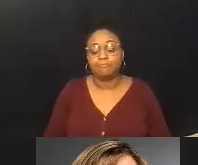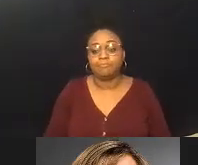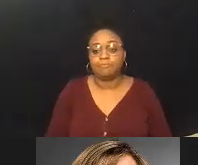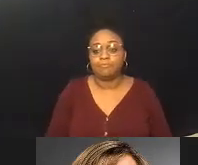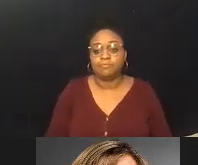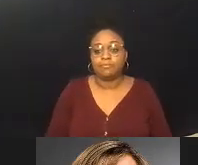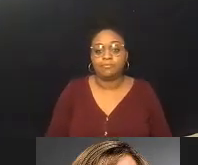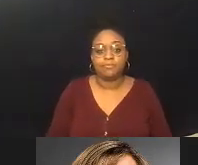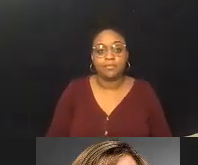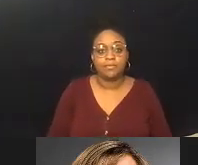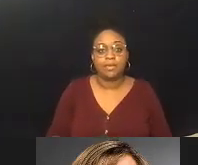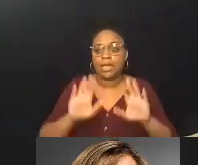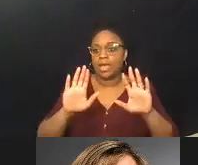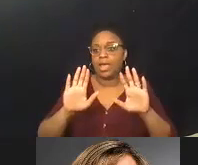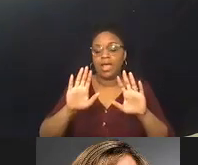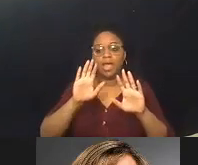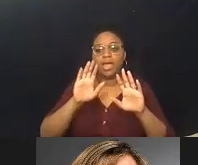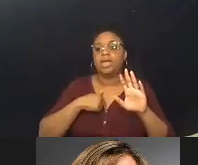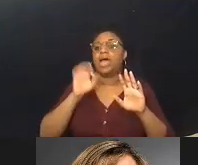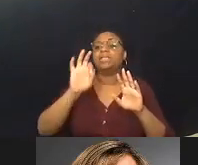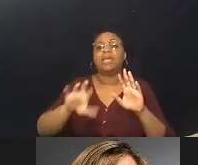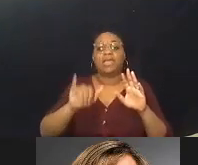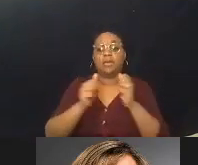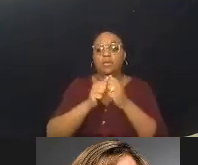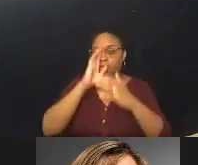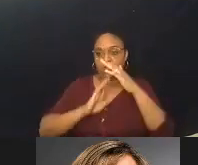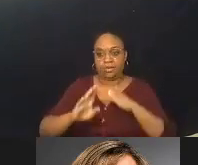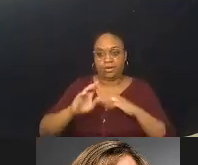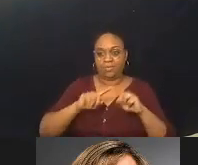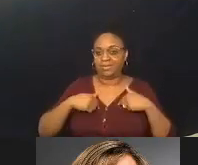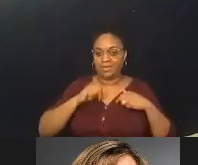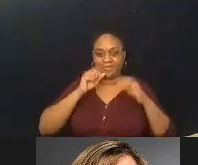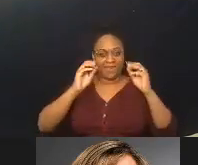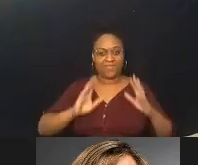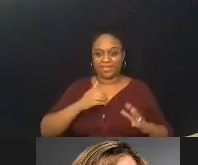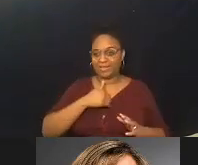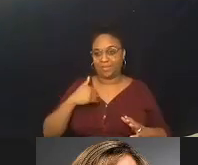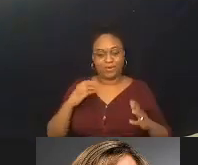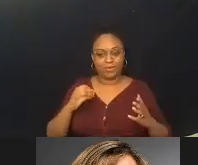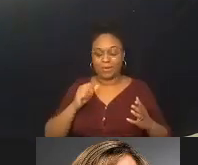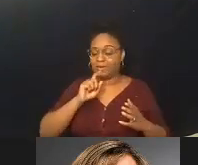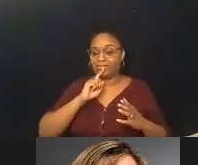I say that with all humility because I'm not a faculty member, right? It's not my role.